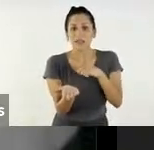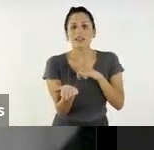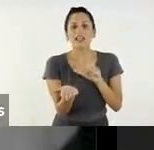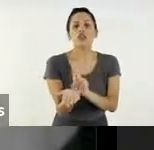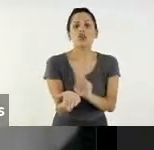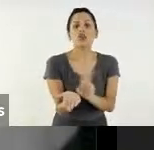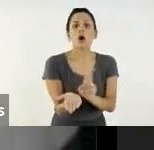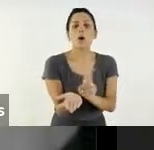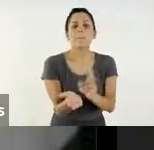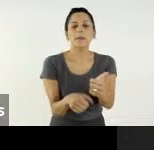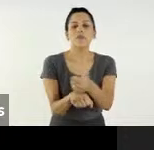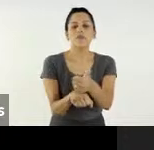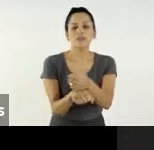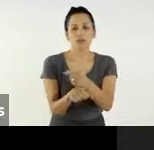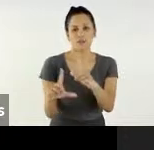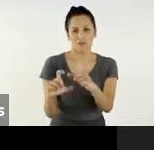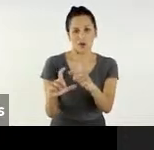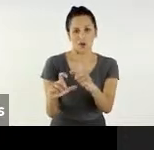appeared.